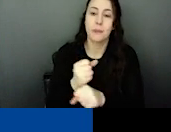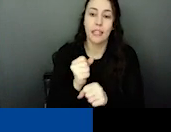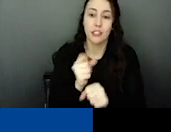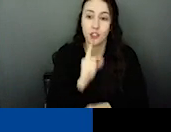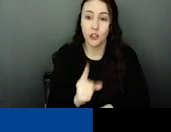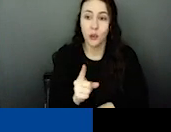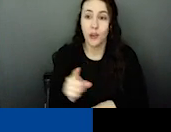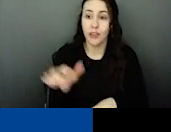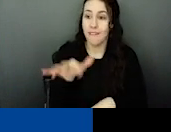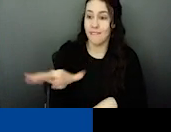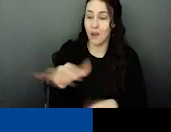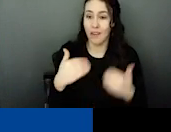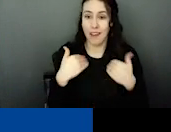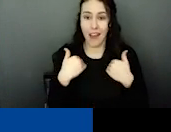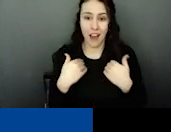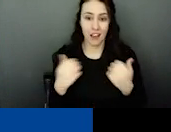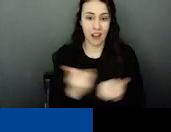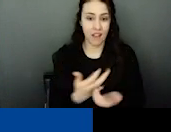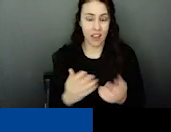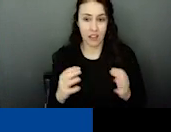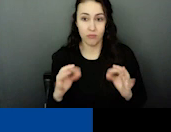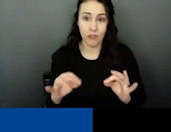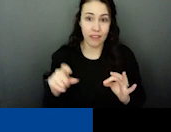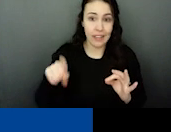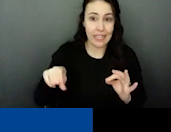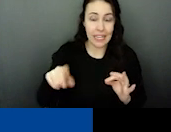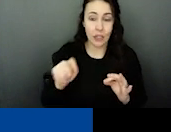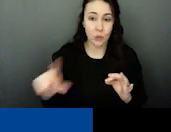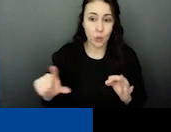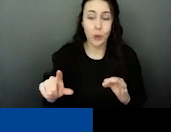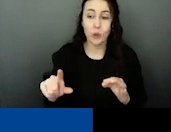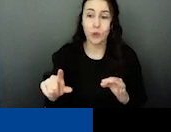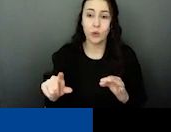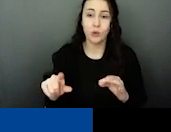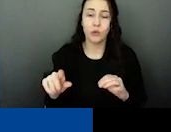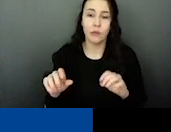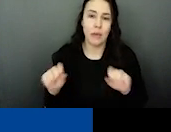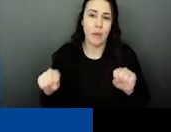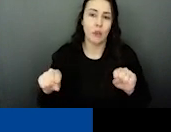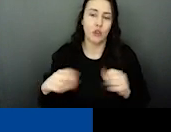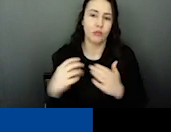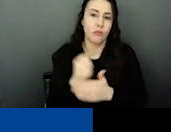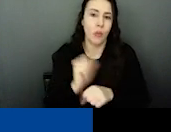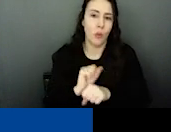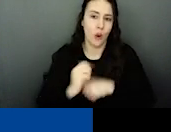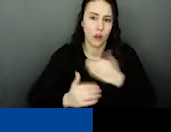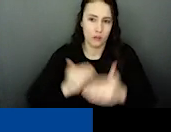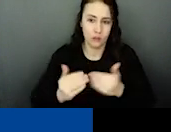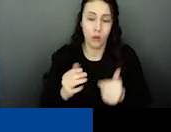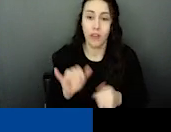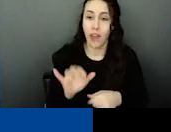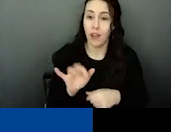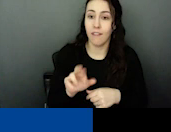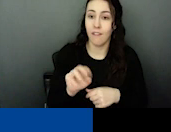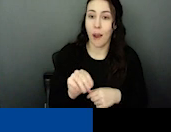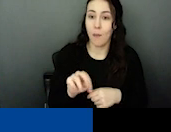field has all of the tools that they need to be able to do this work. So the framework, model principles and practices, is just